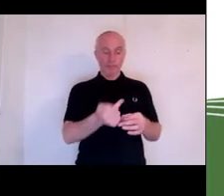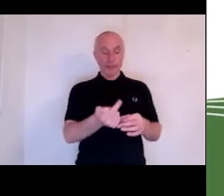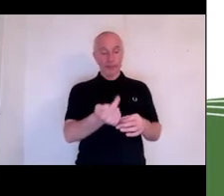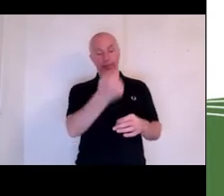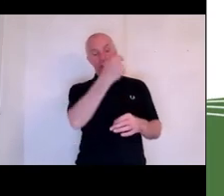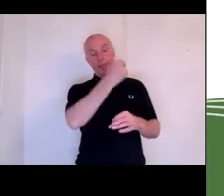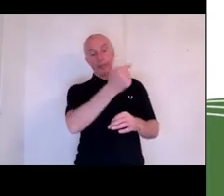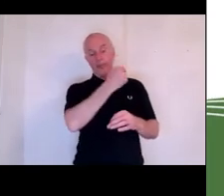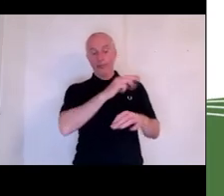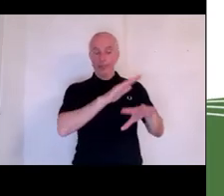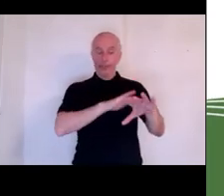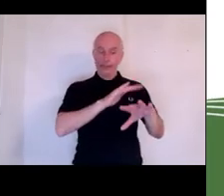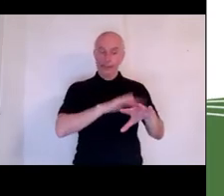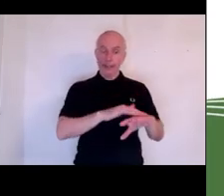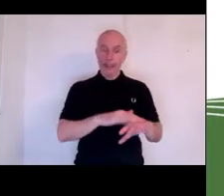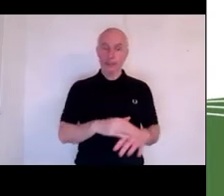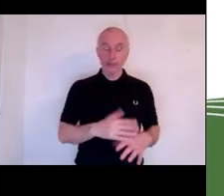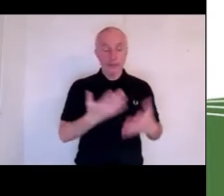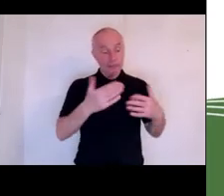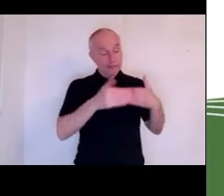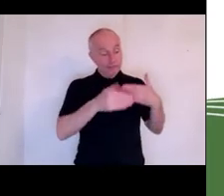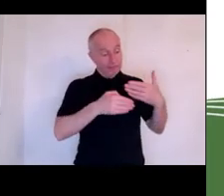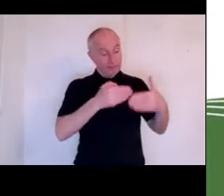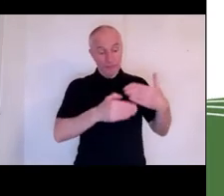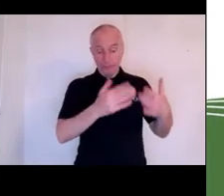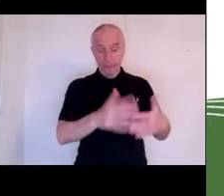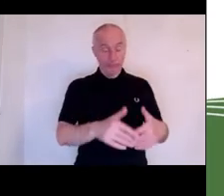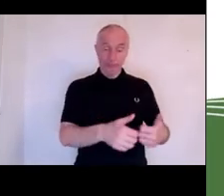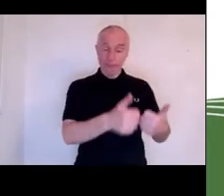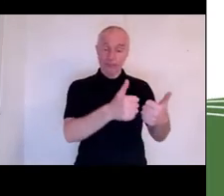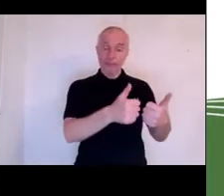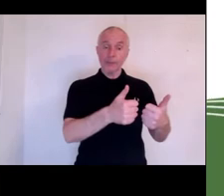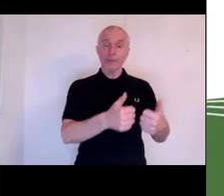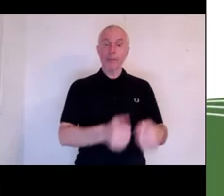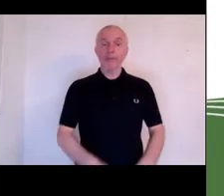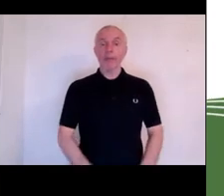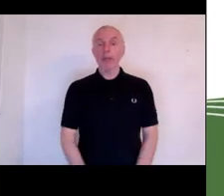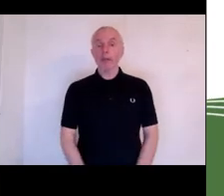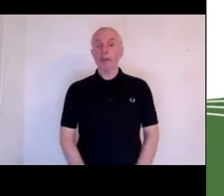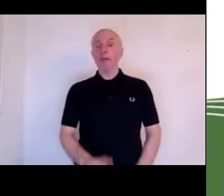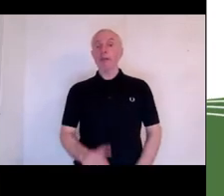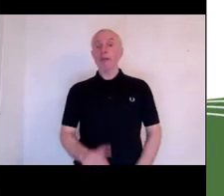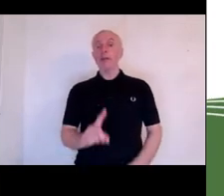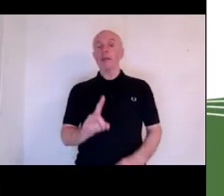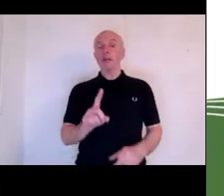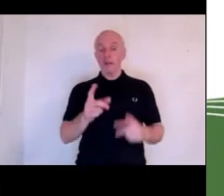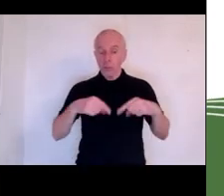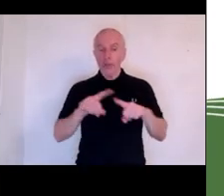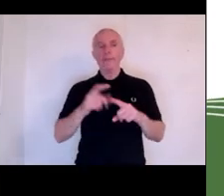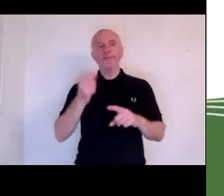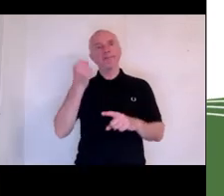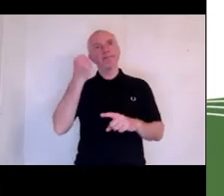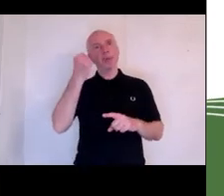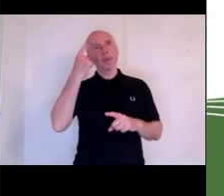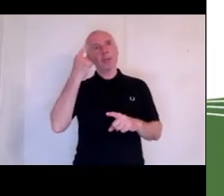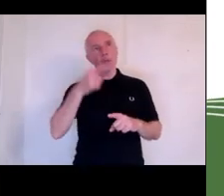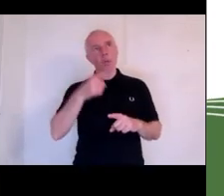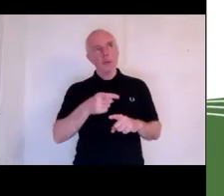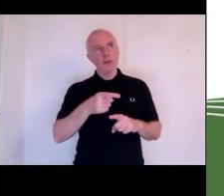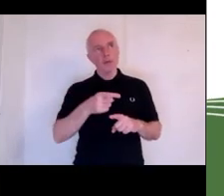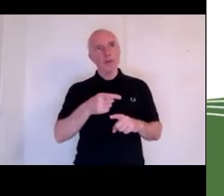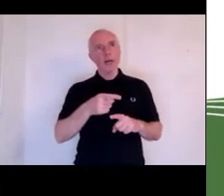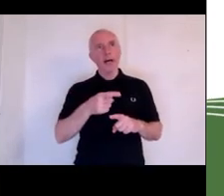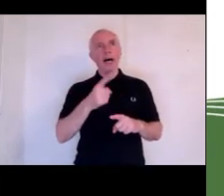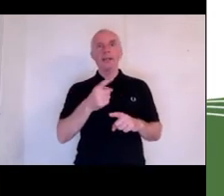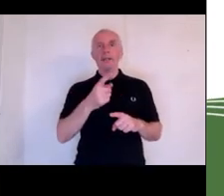generation of reactors. The data we have to underpin those reactors is well understood, well characterised, and we can